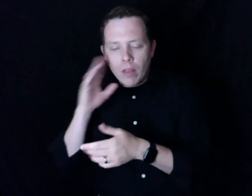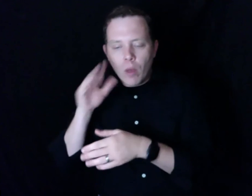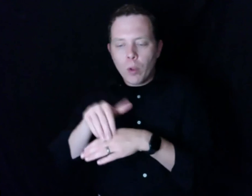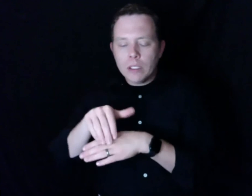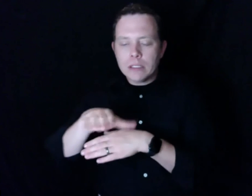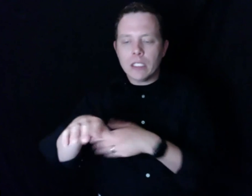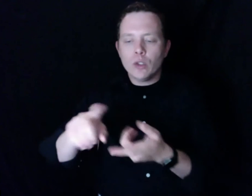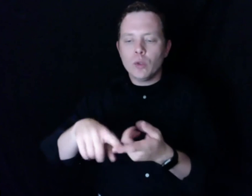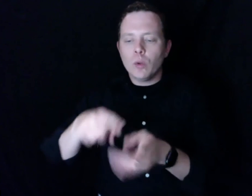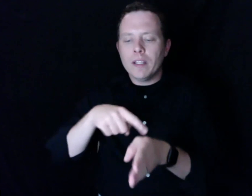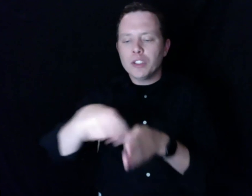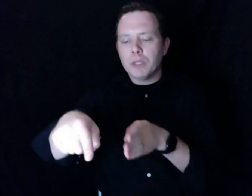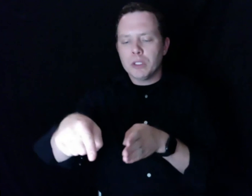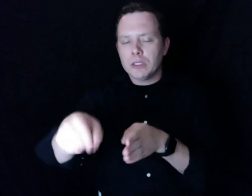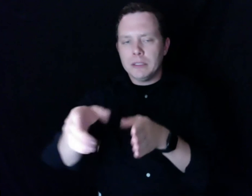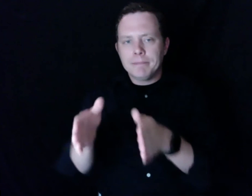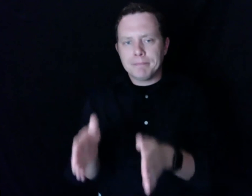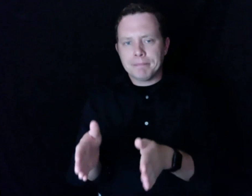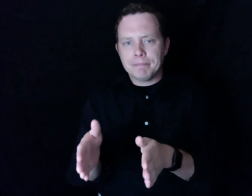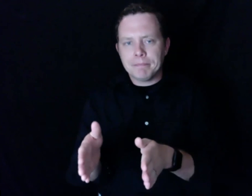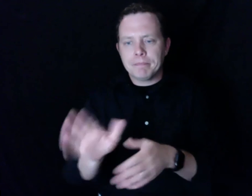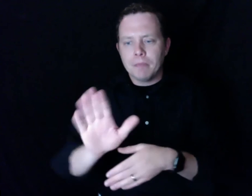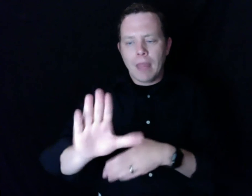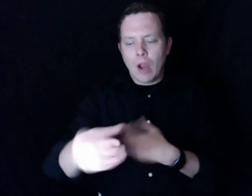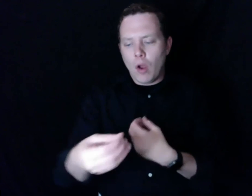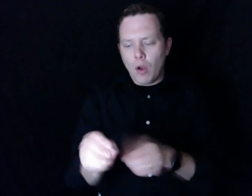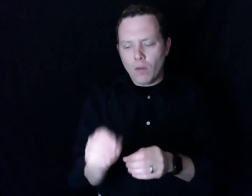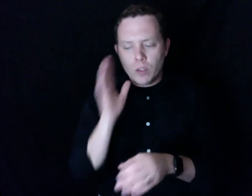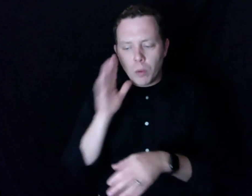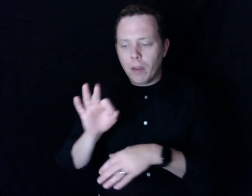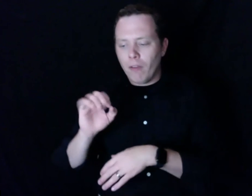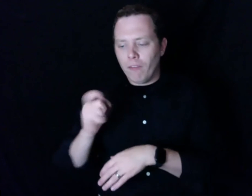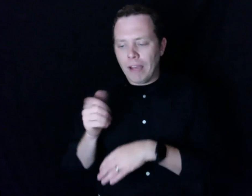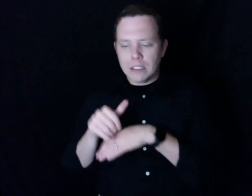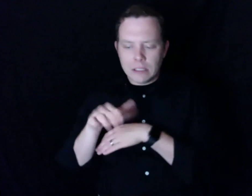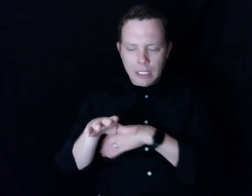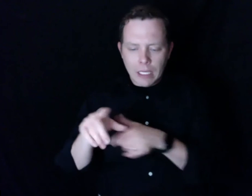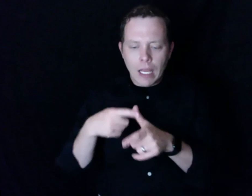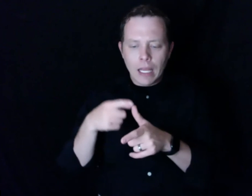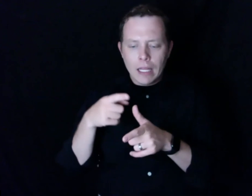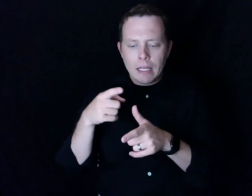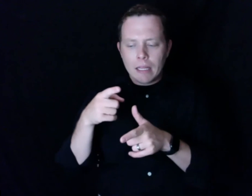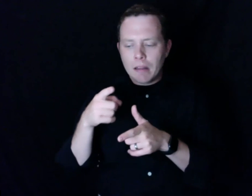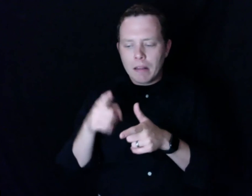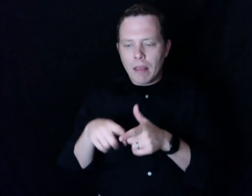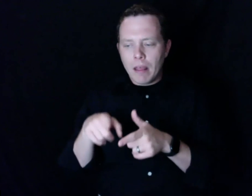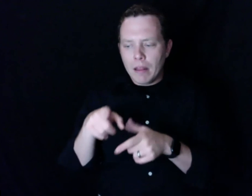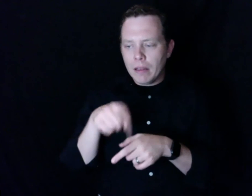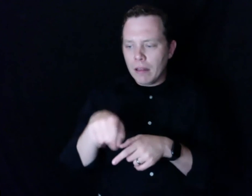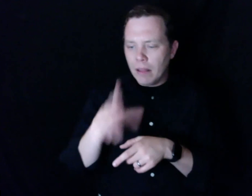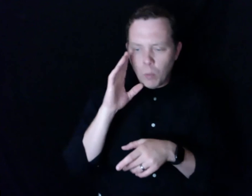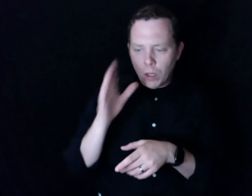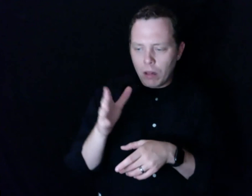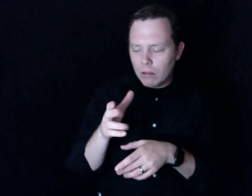the specialty provider's office. It gets faxed over, and then the specialty provider's office calls you to